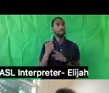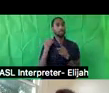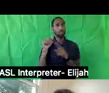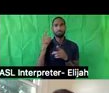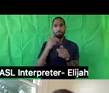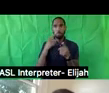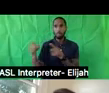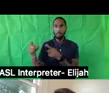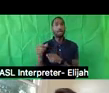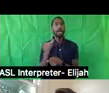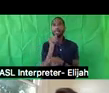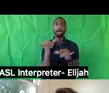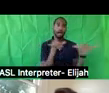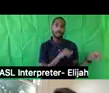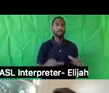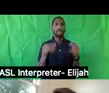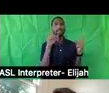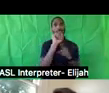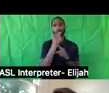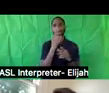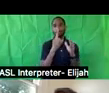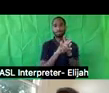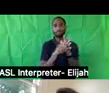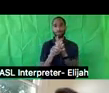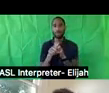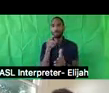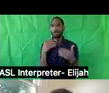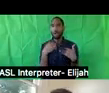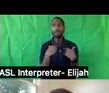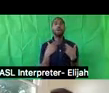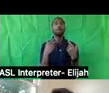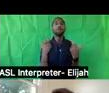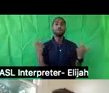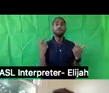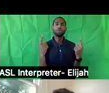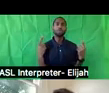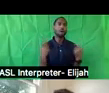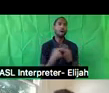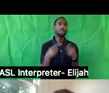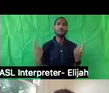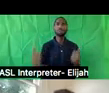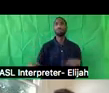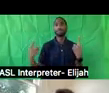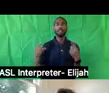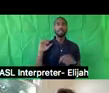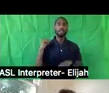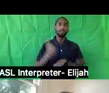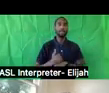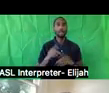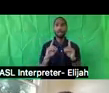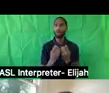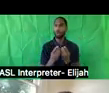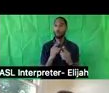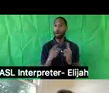very likely situation that you're going to have a pretty huge conflict scenario that's centered on donuts.